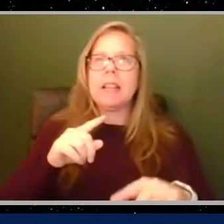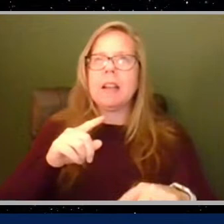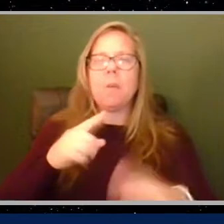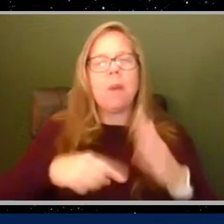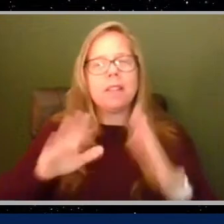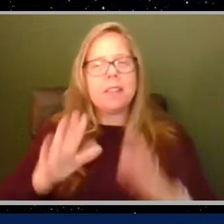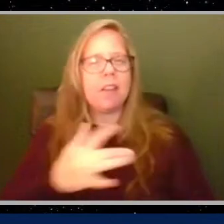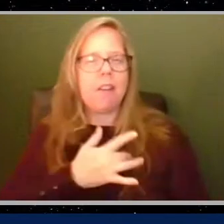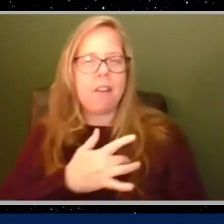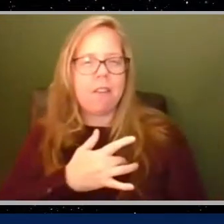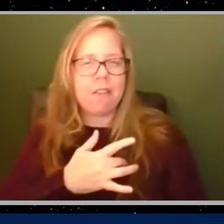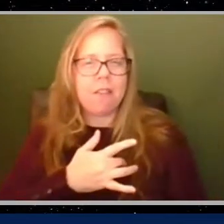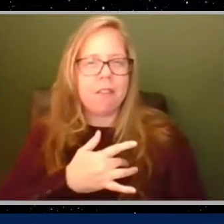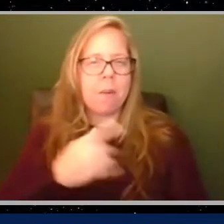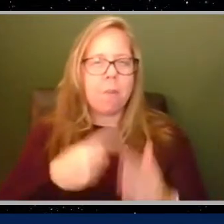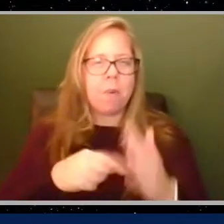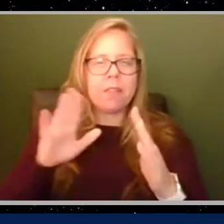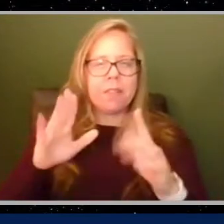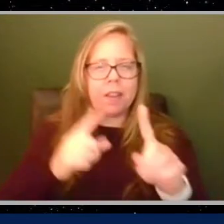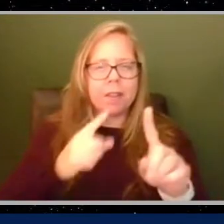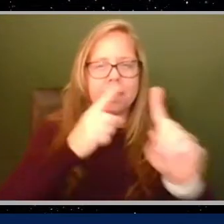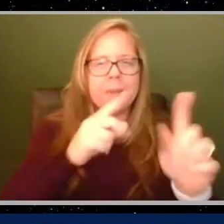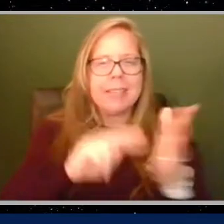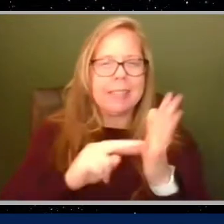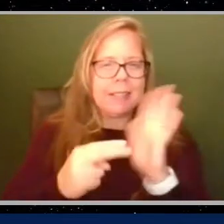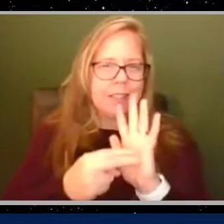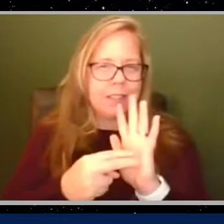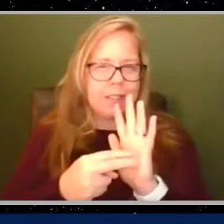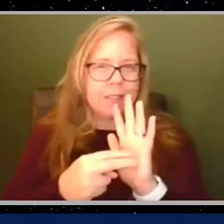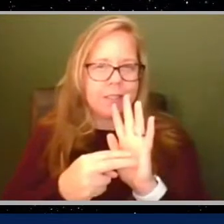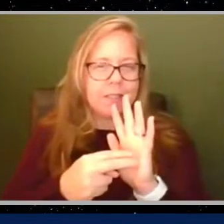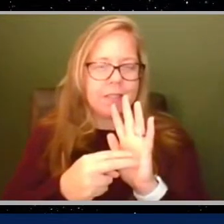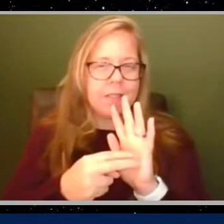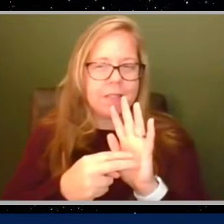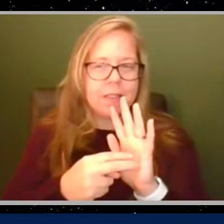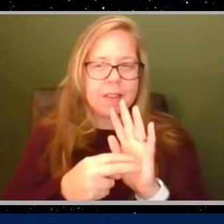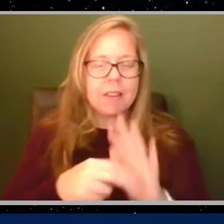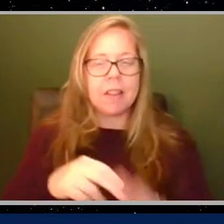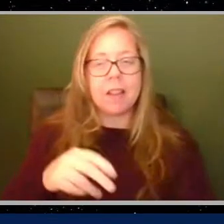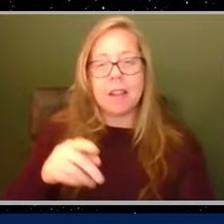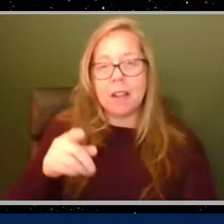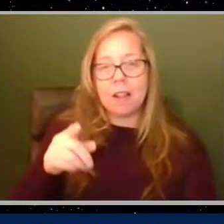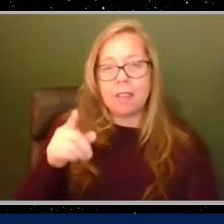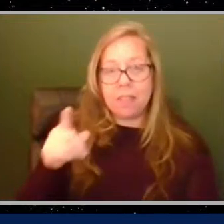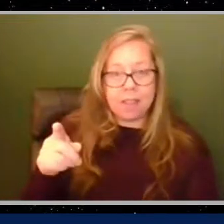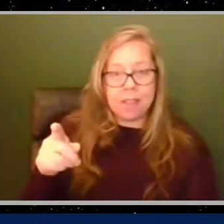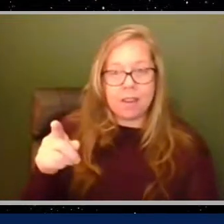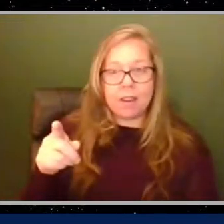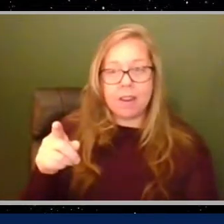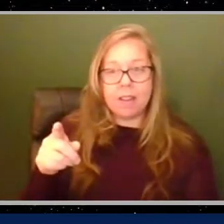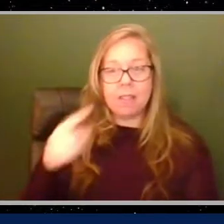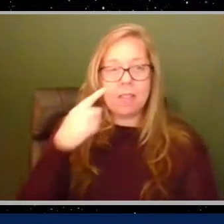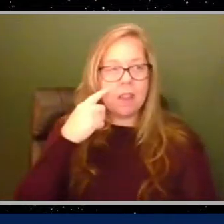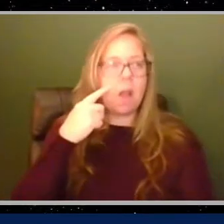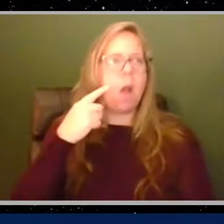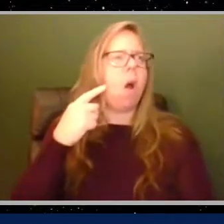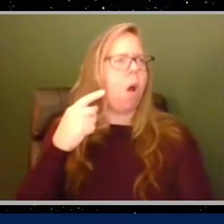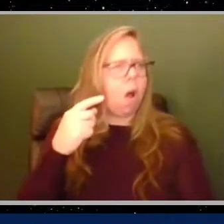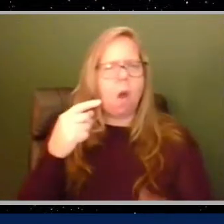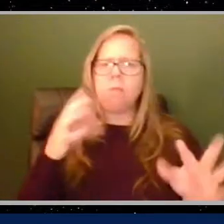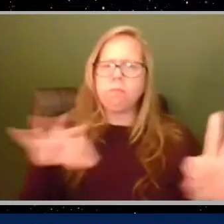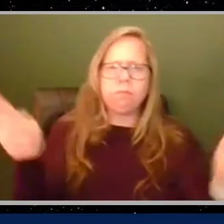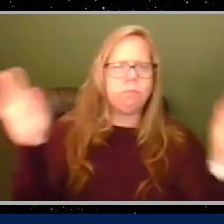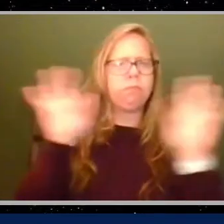because that will shift the whole experience in and of itself. If they're going into it as, hey, we want to make this as inclusive